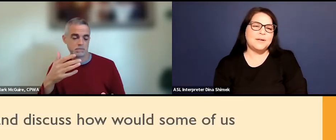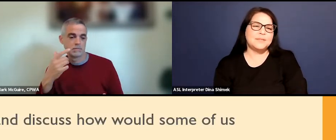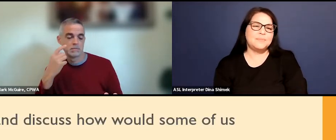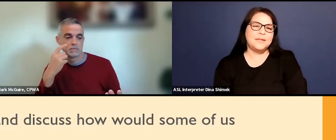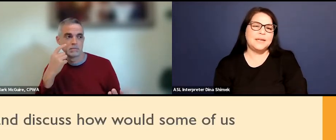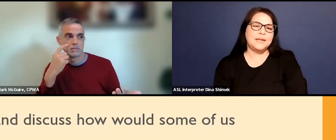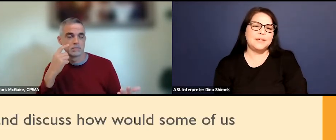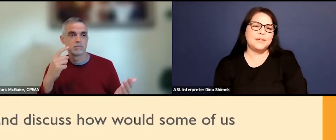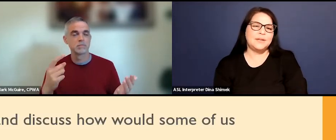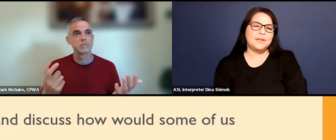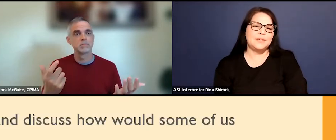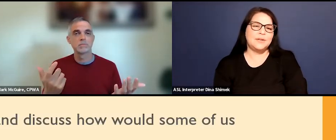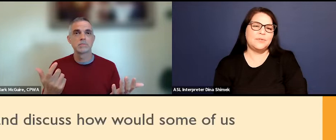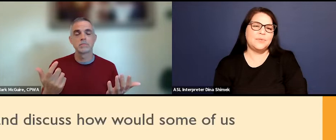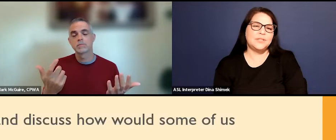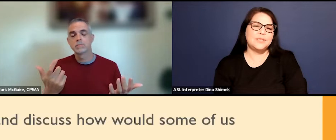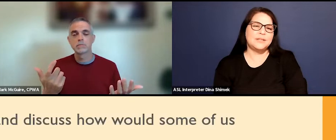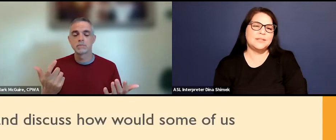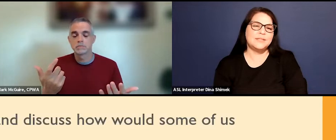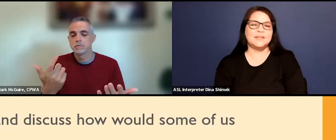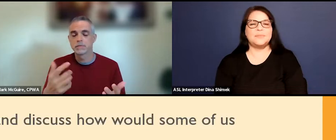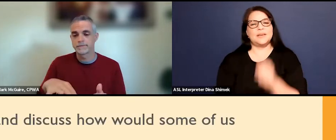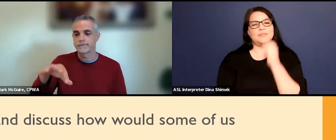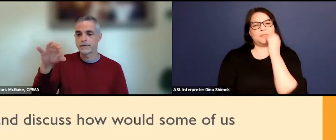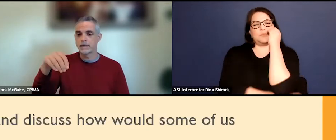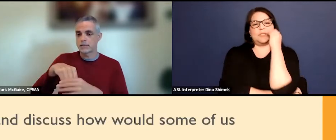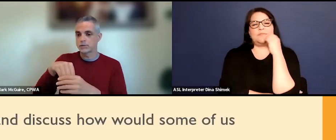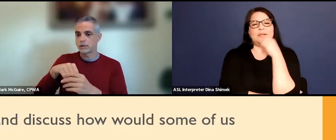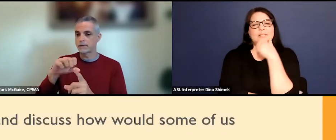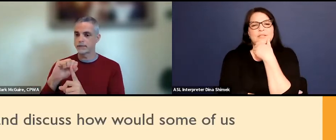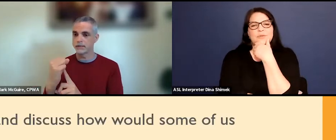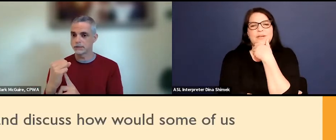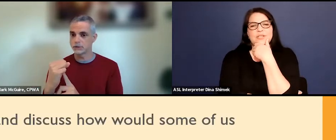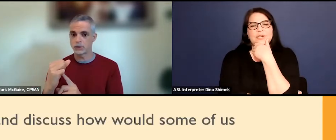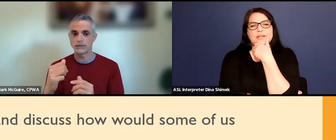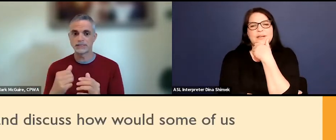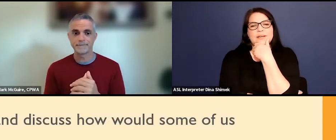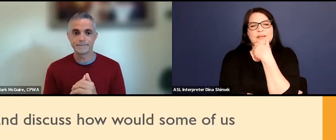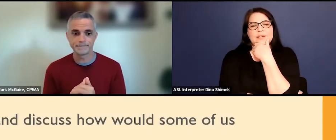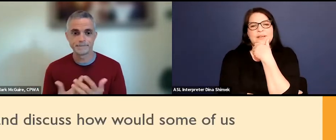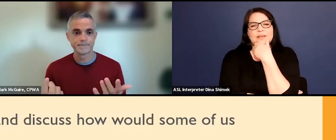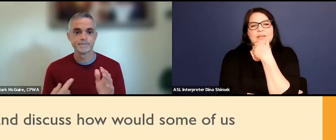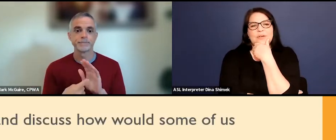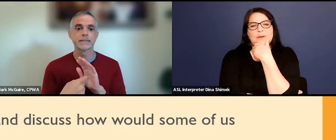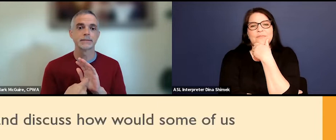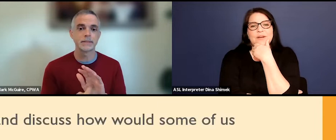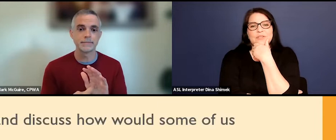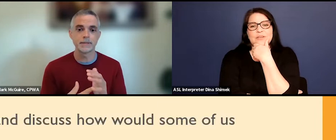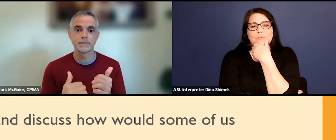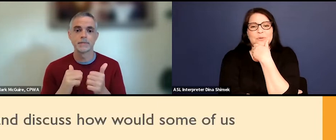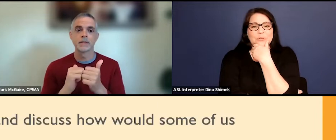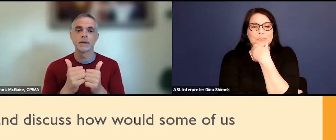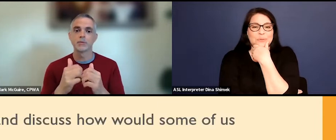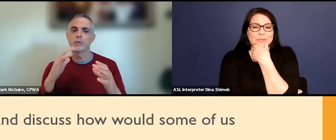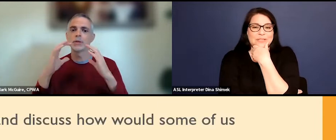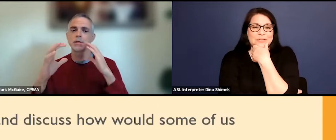Maybe possibly, let's see, let me think of a specific situation. You might find yourself